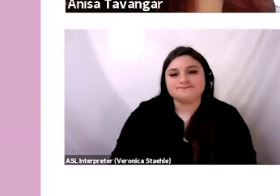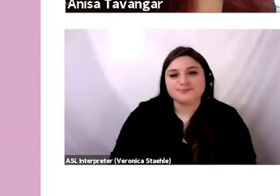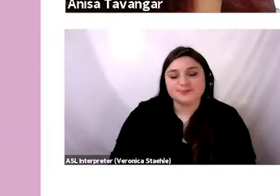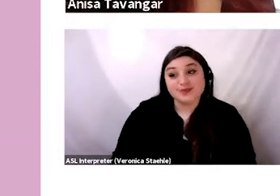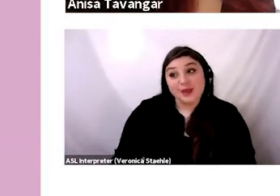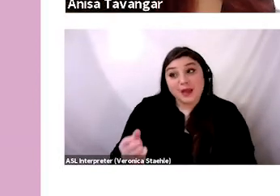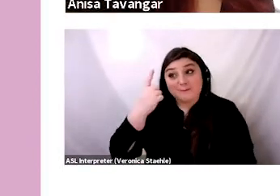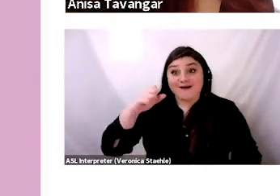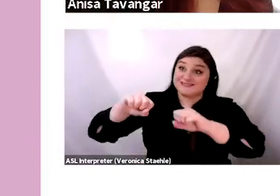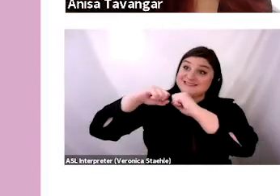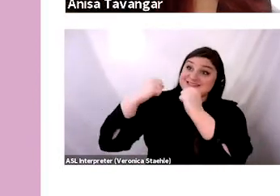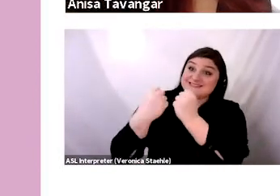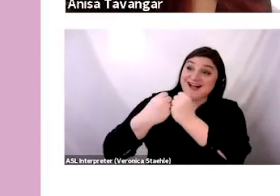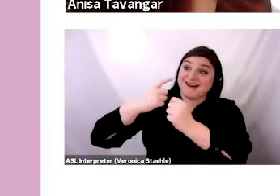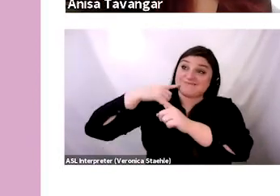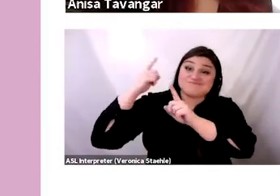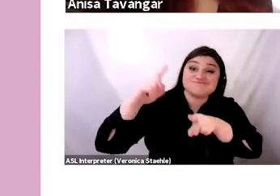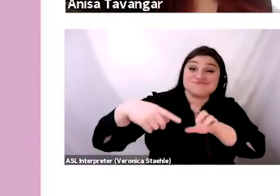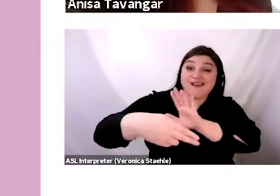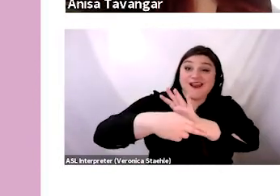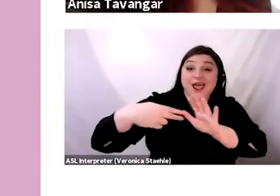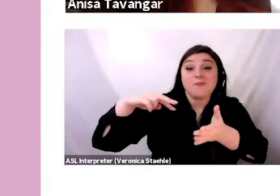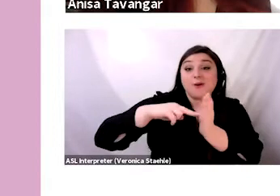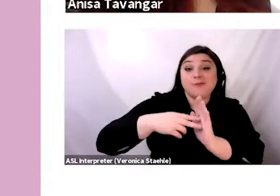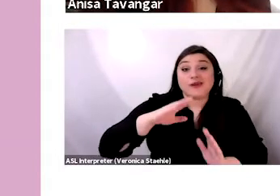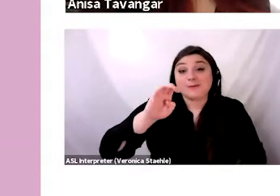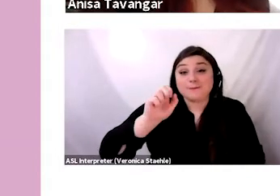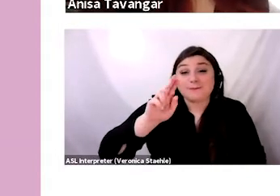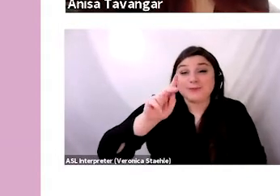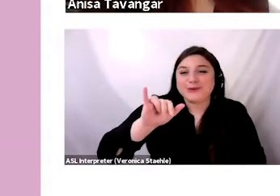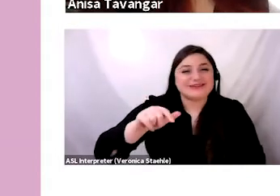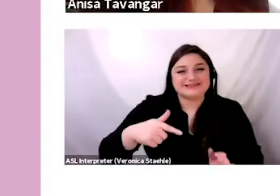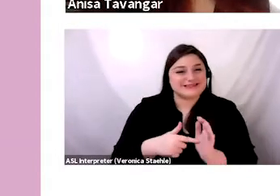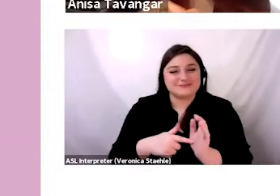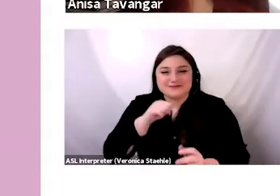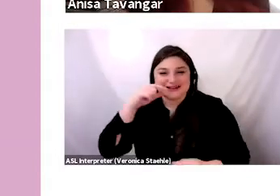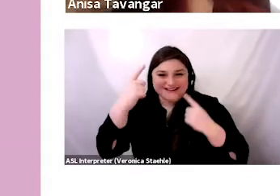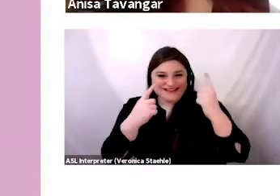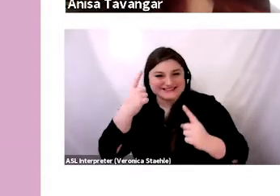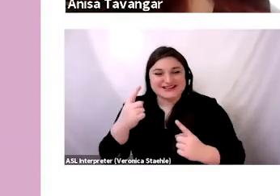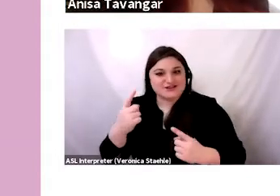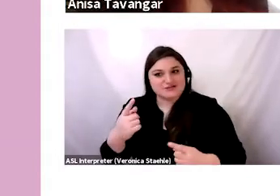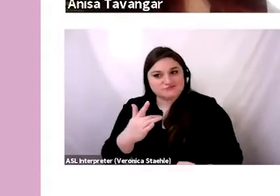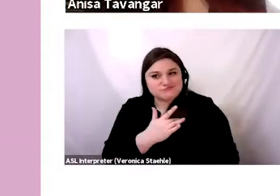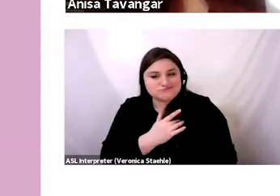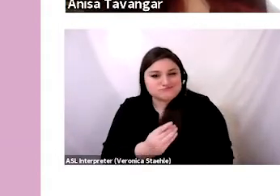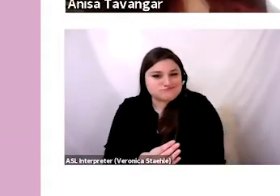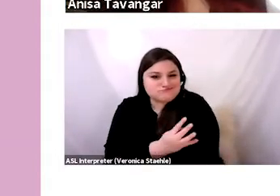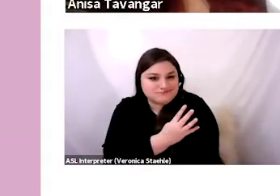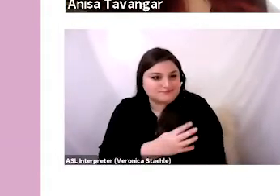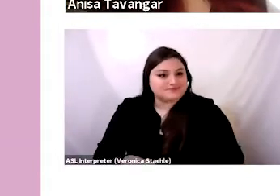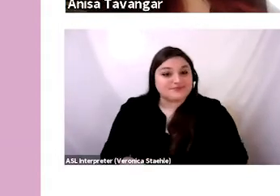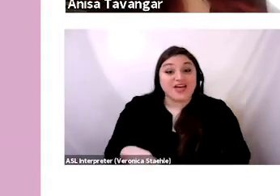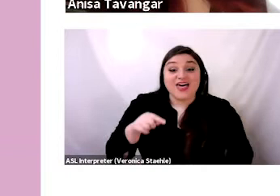But beauty, as we understand it in our society, is not often that. So Toni Morrison says, the concept